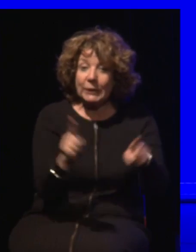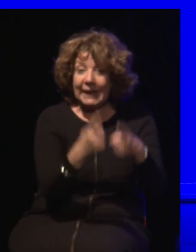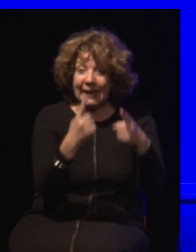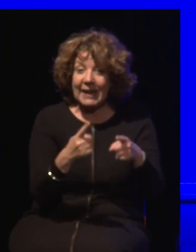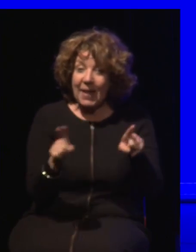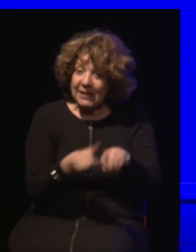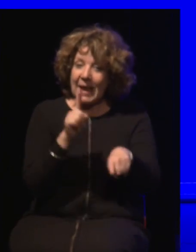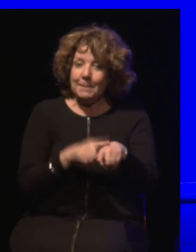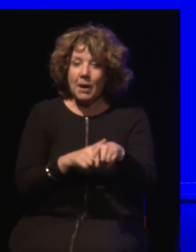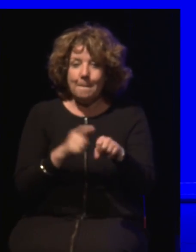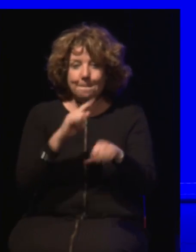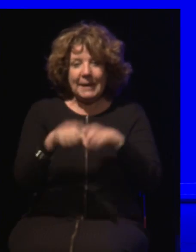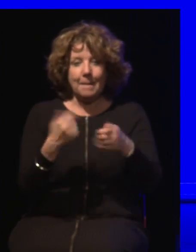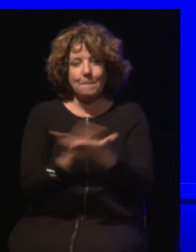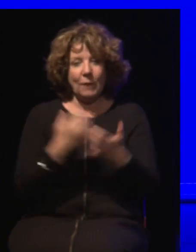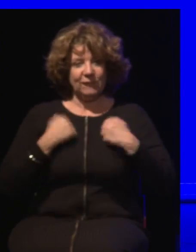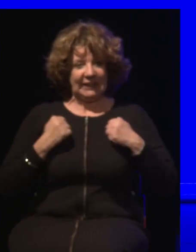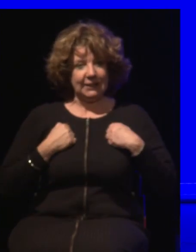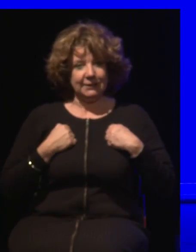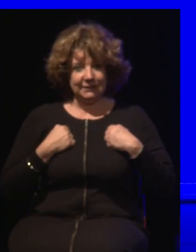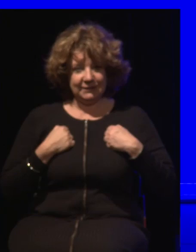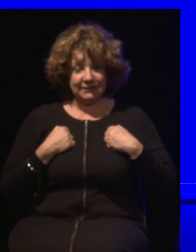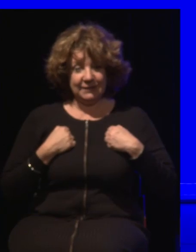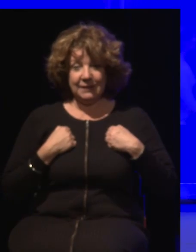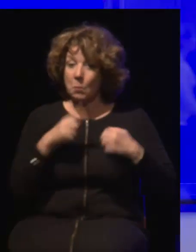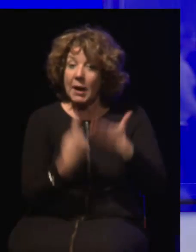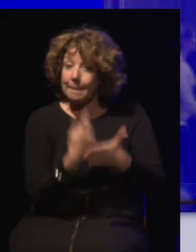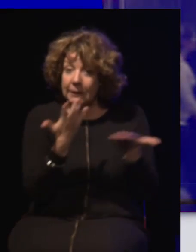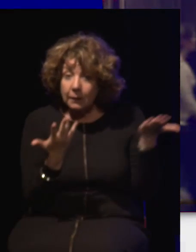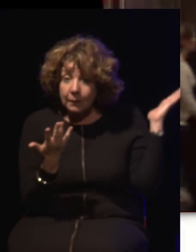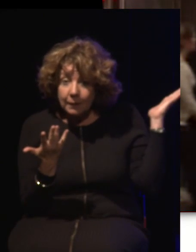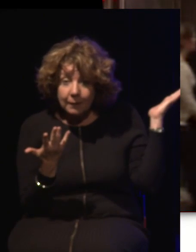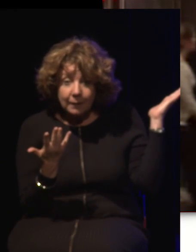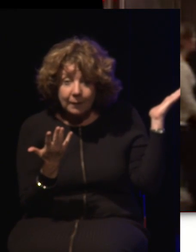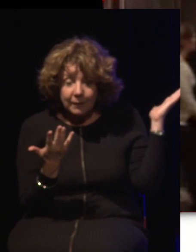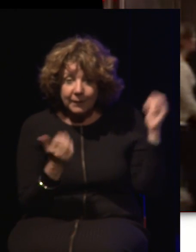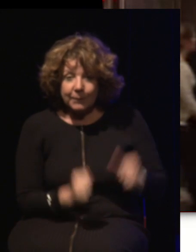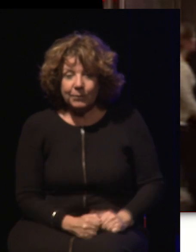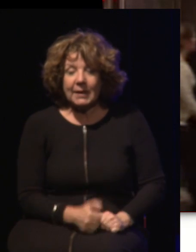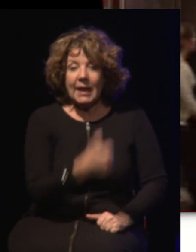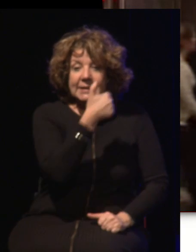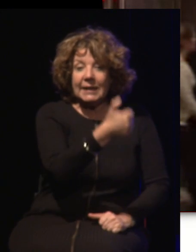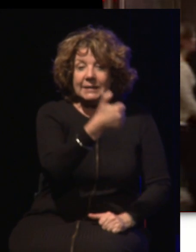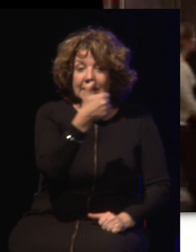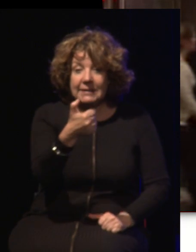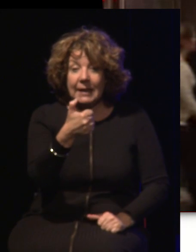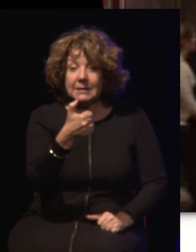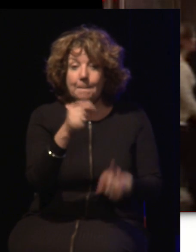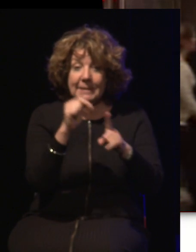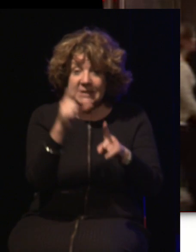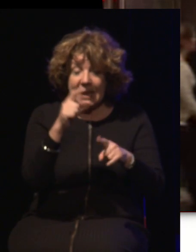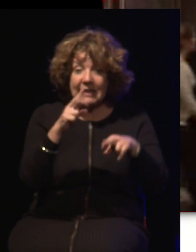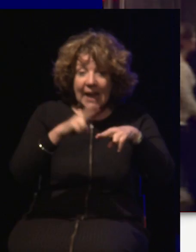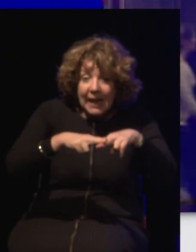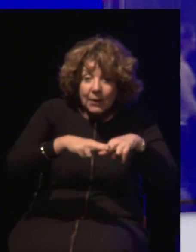extra calories while having fun. The result? A 66% increase